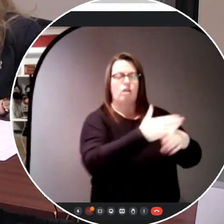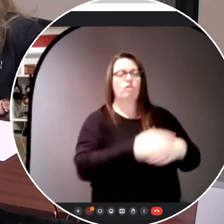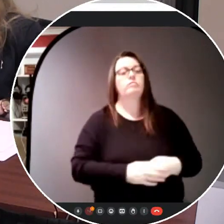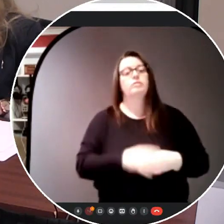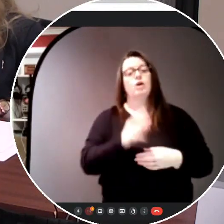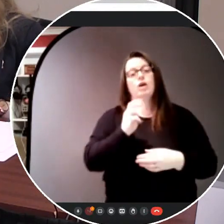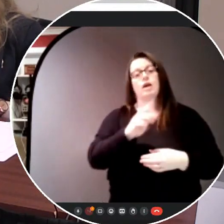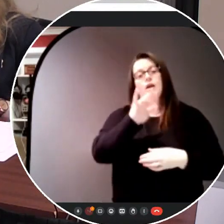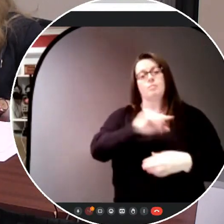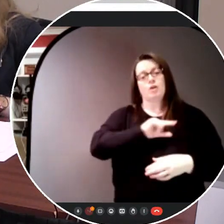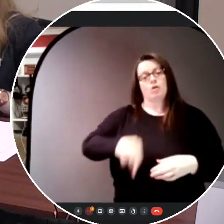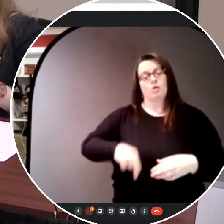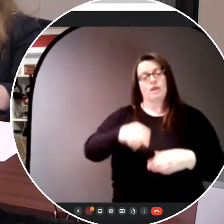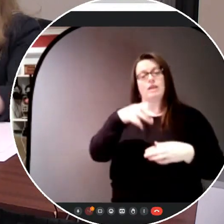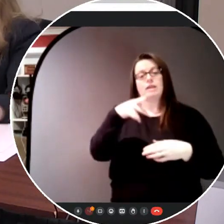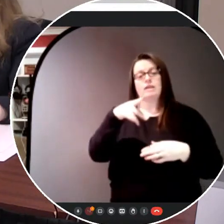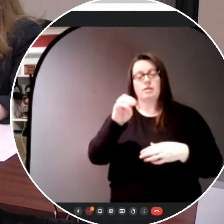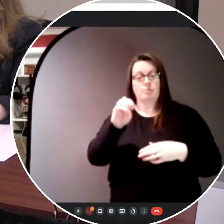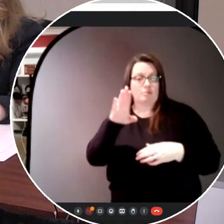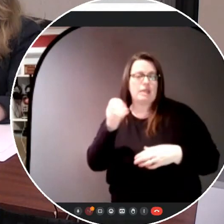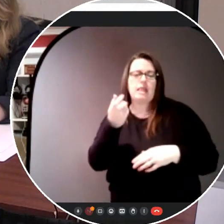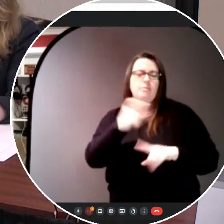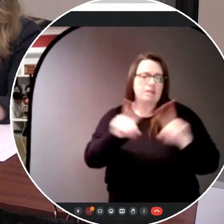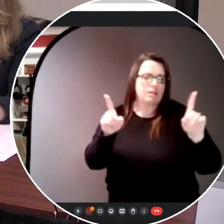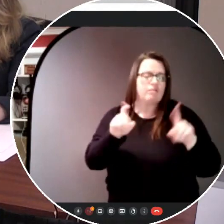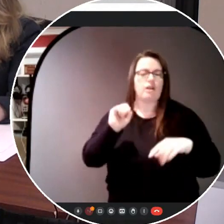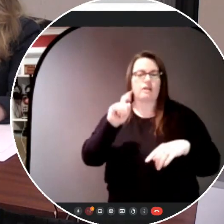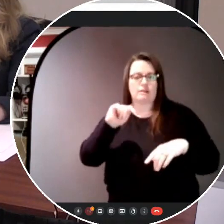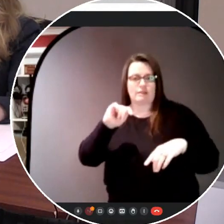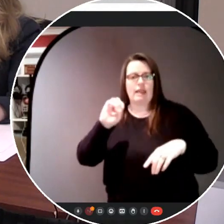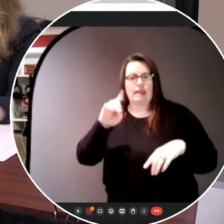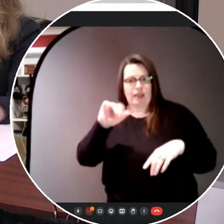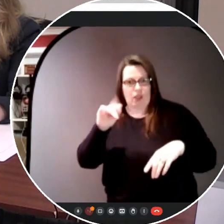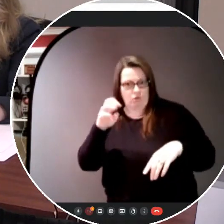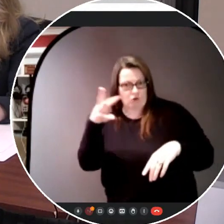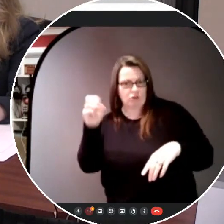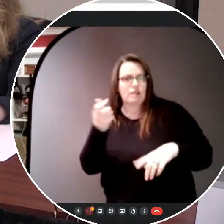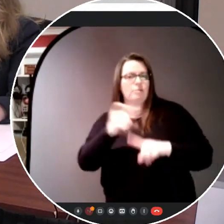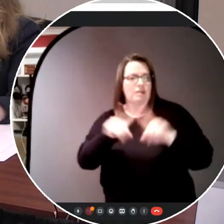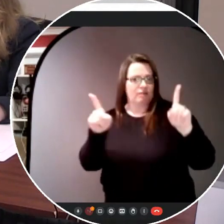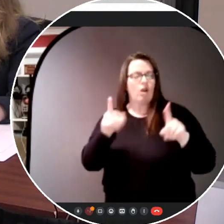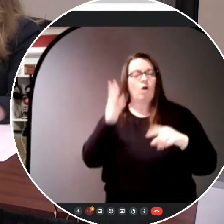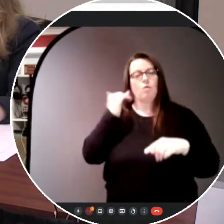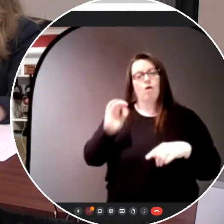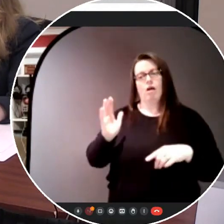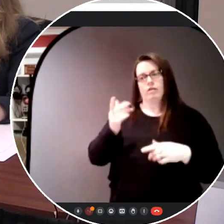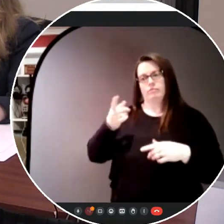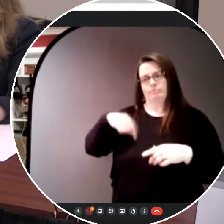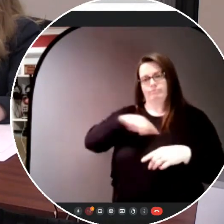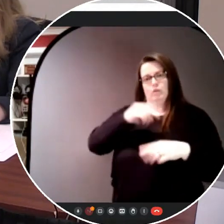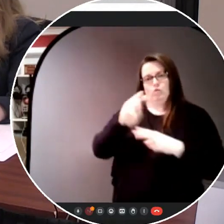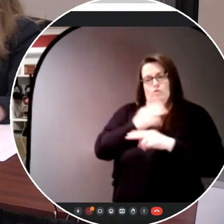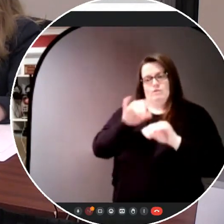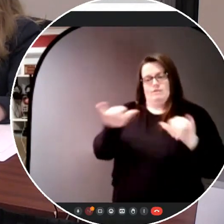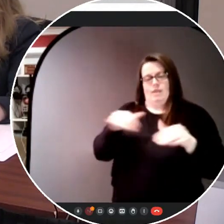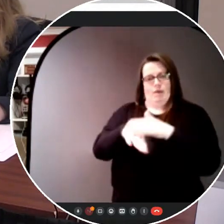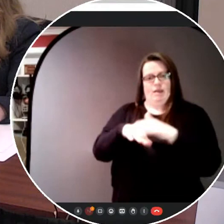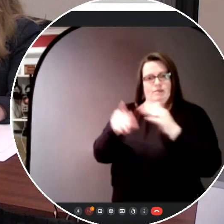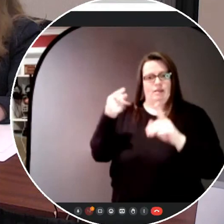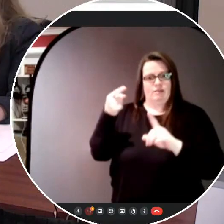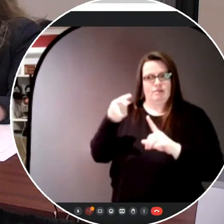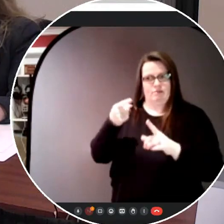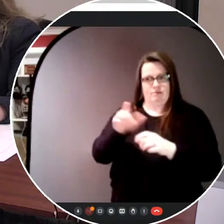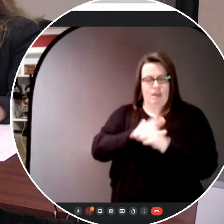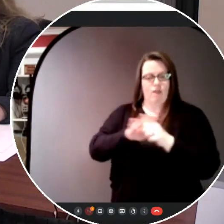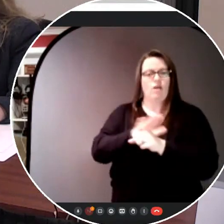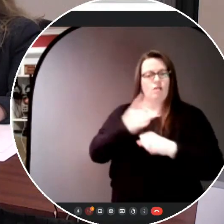that the school sites were already autonomous, but we accessed the sites through a common access point. So again, we've just established the guidelines around